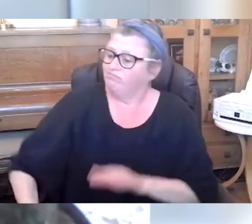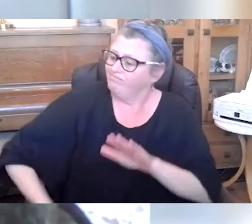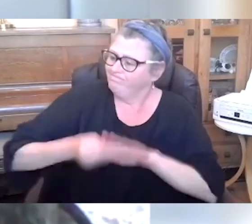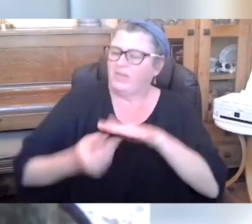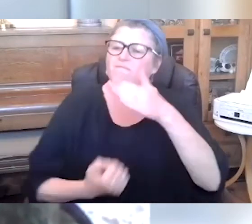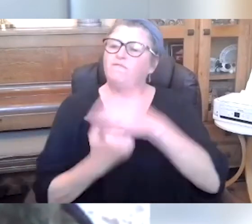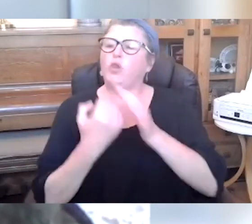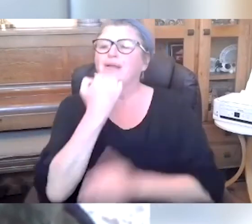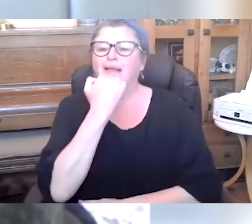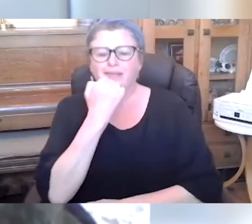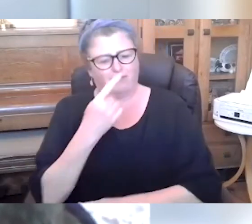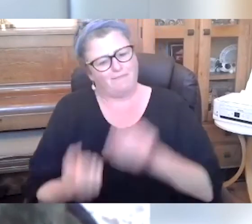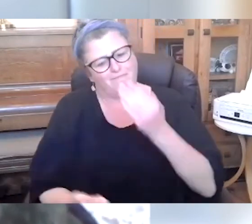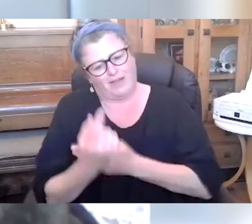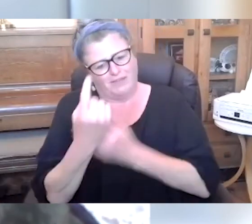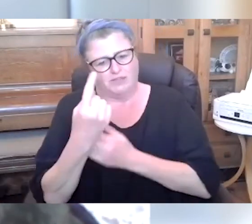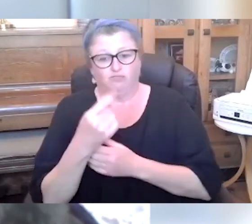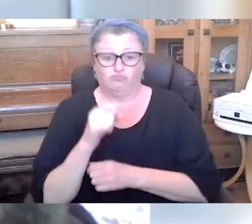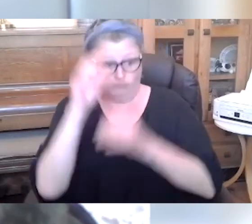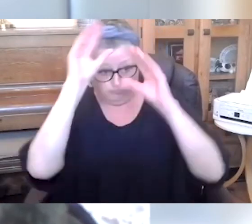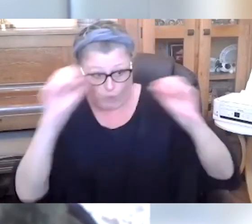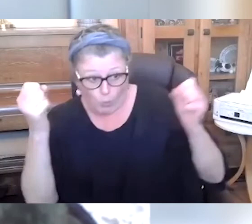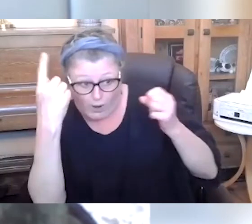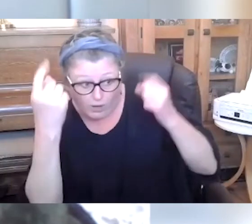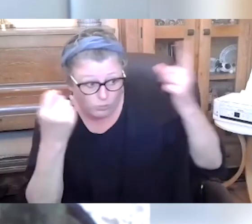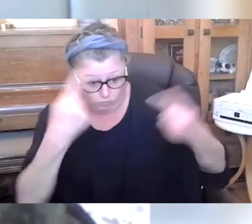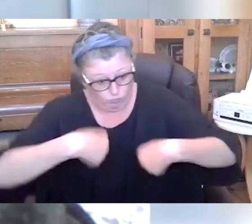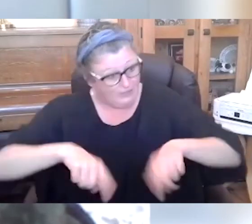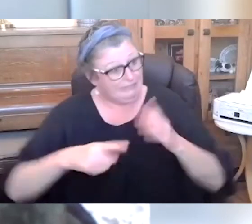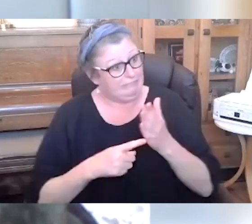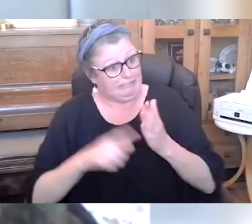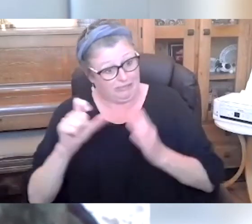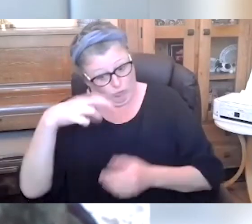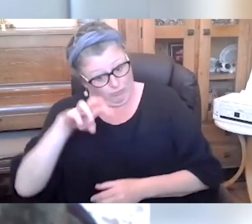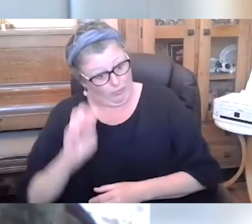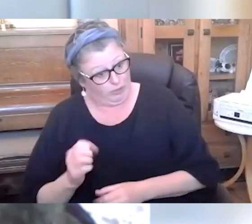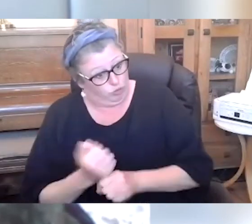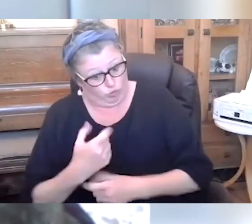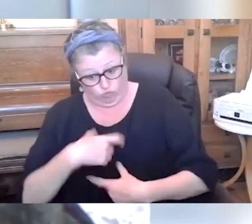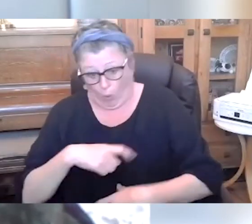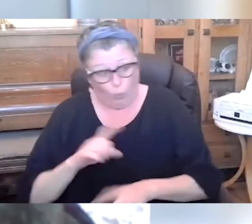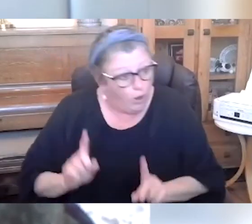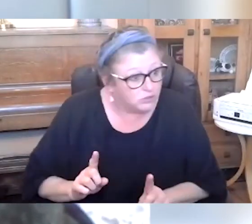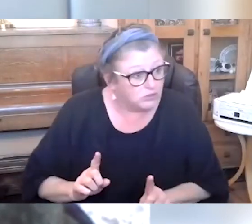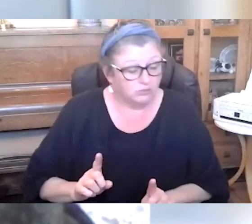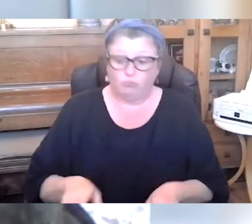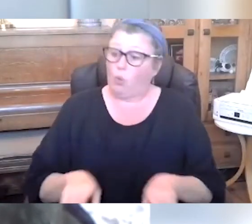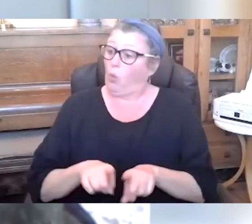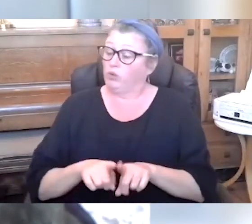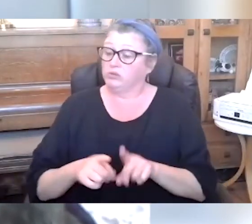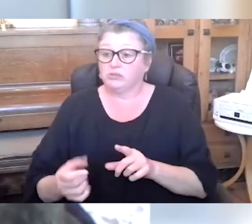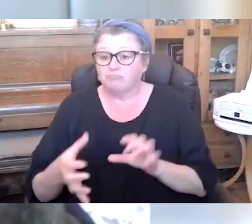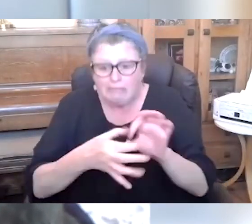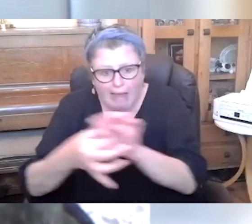in Cymru are all about but also holding networking events for our current groups, volunteer and ambassador recruitment events